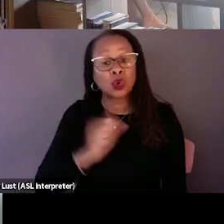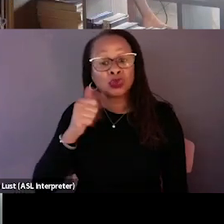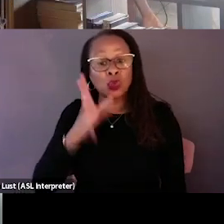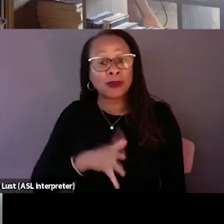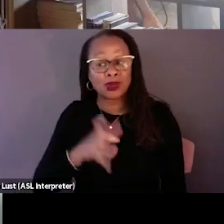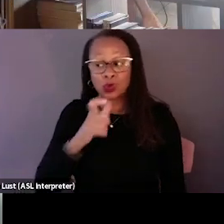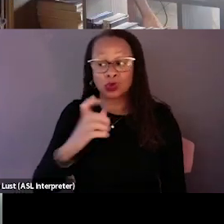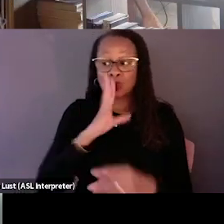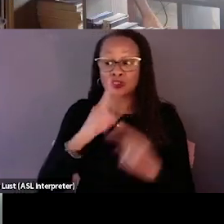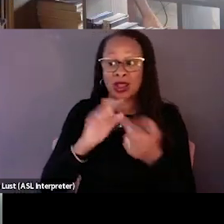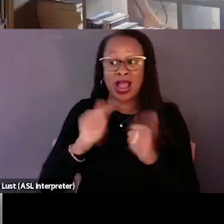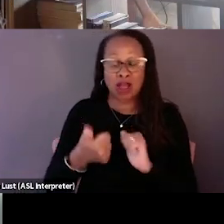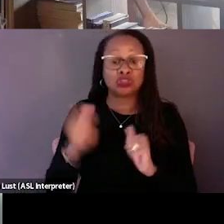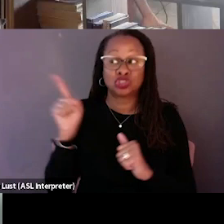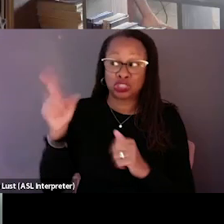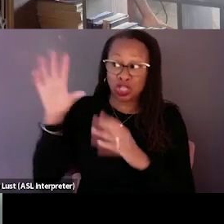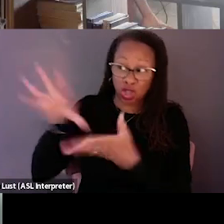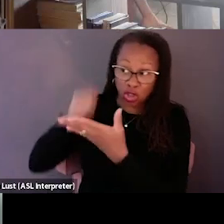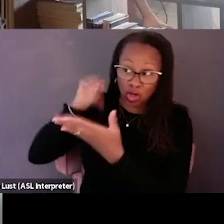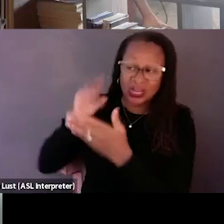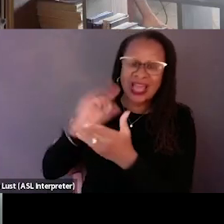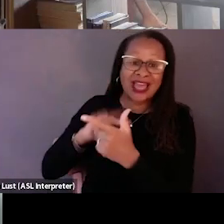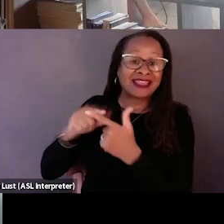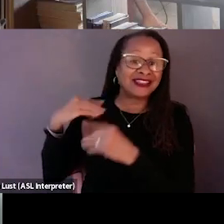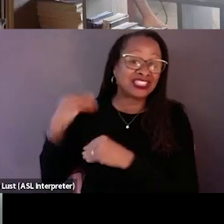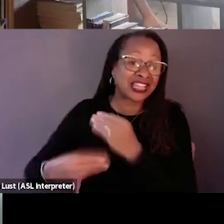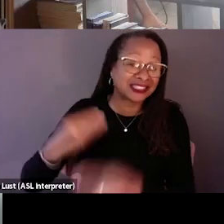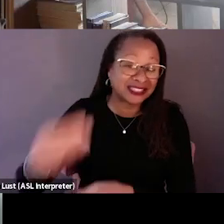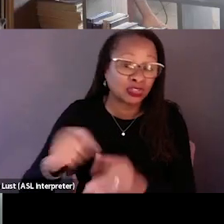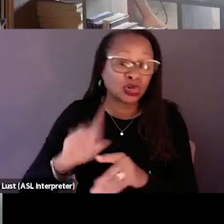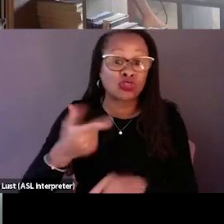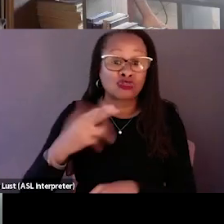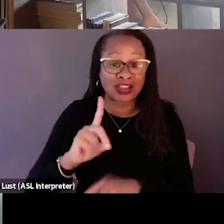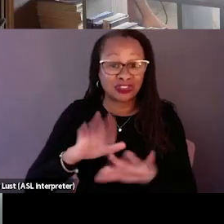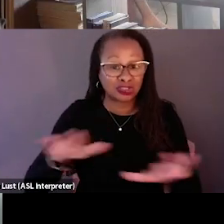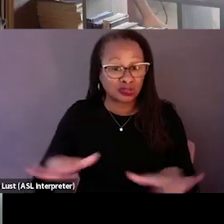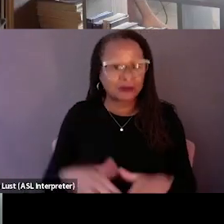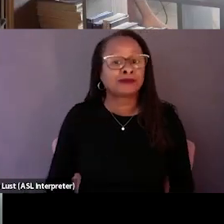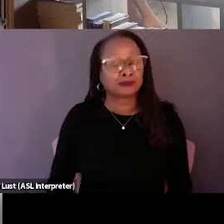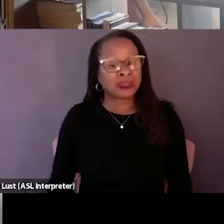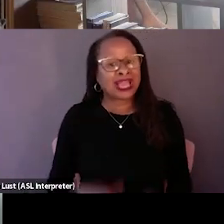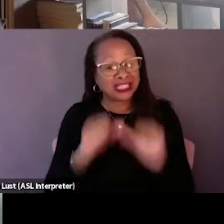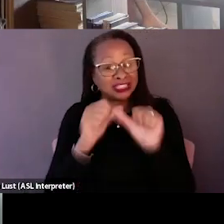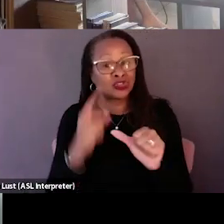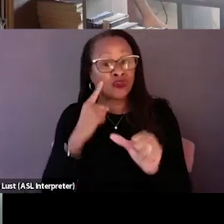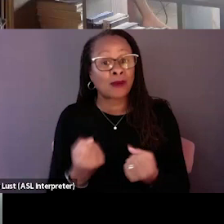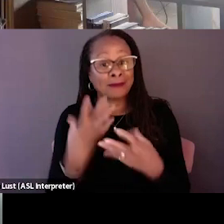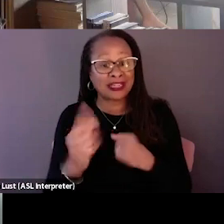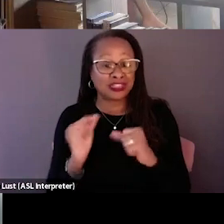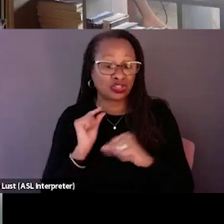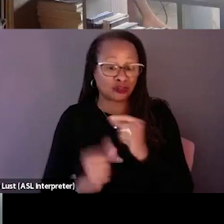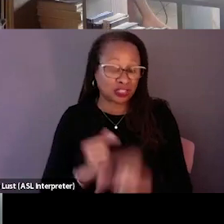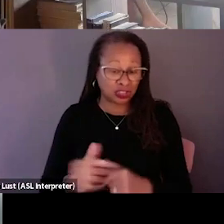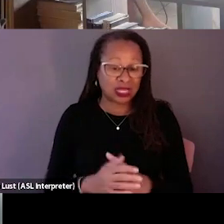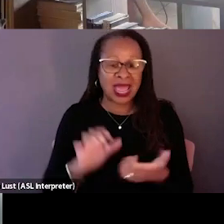learned it and how she handed it down. And this has continued, you know, for generations. So the question is, how